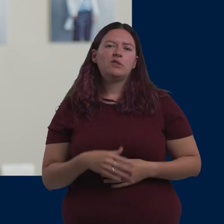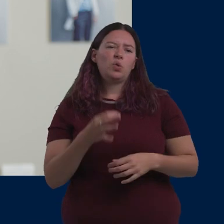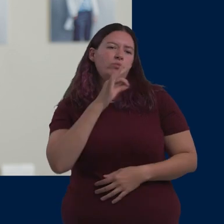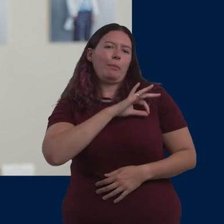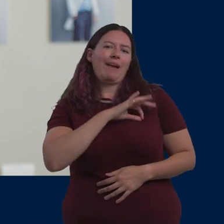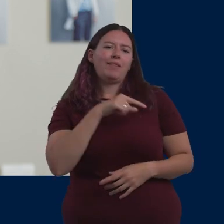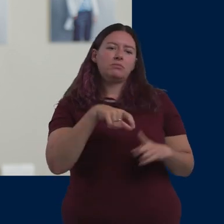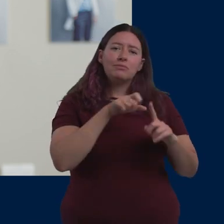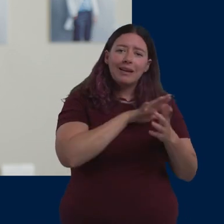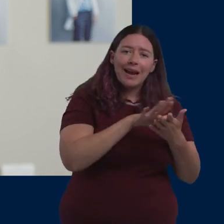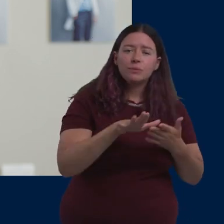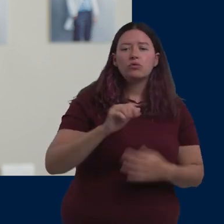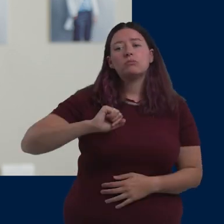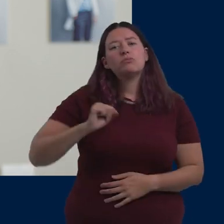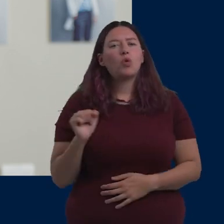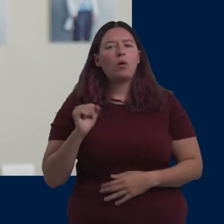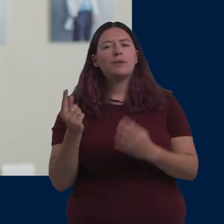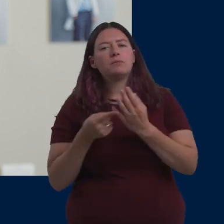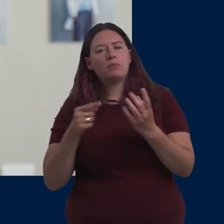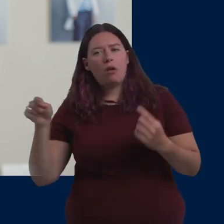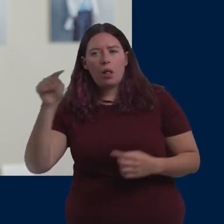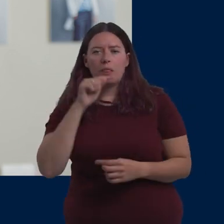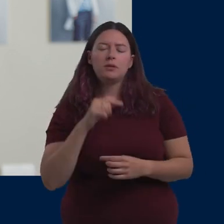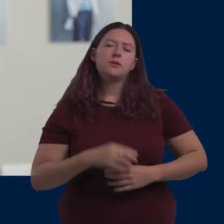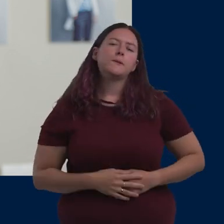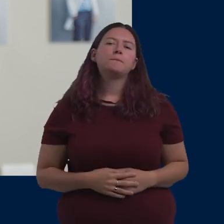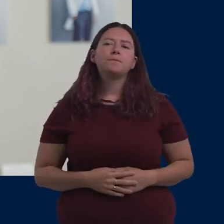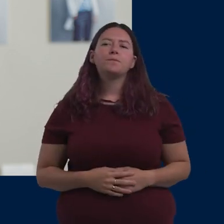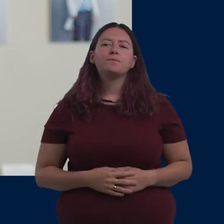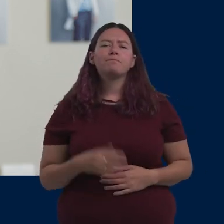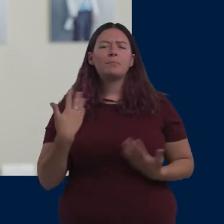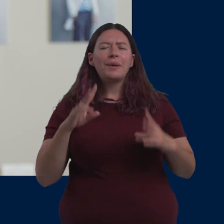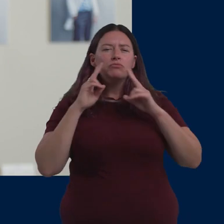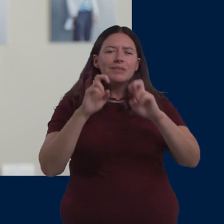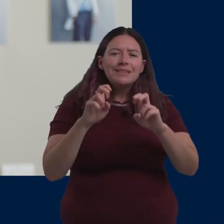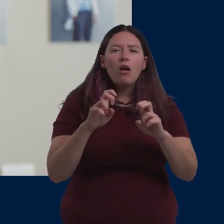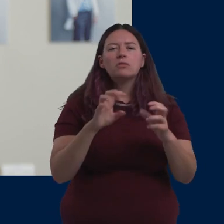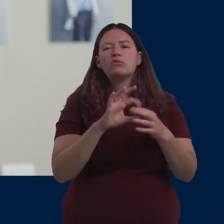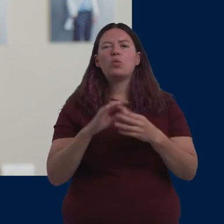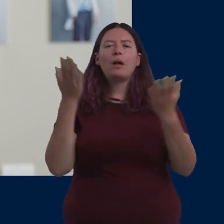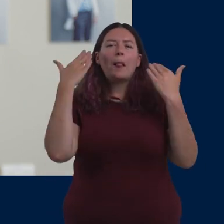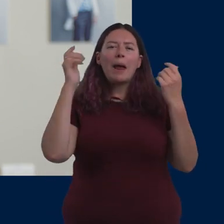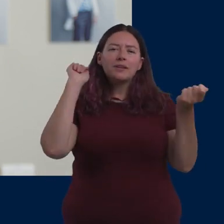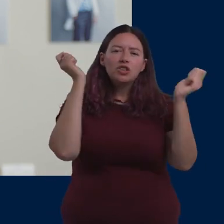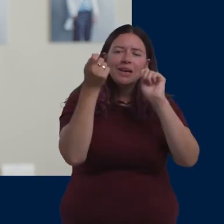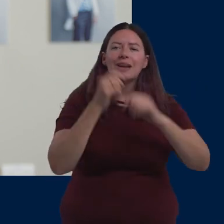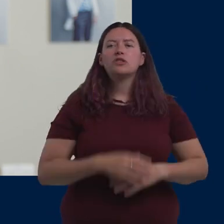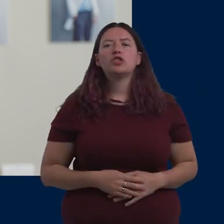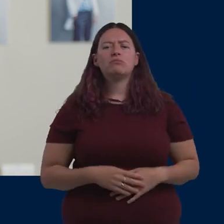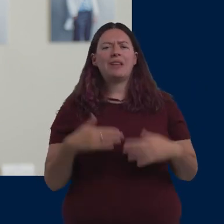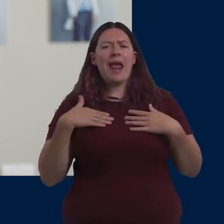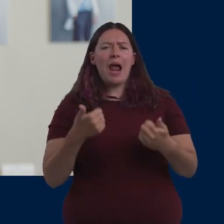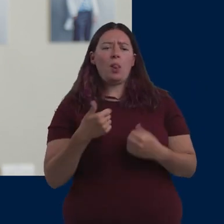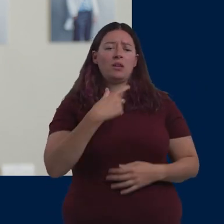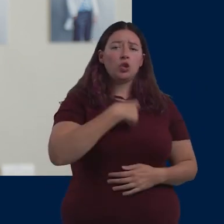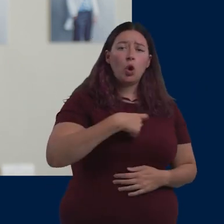ways for the benefit of Edinburgh, Scotland, and beyond. From our research on climate change and how the health of